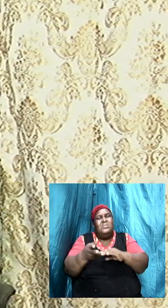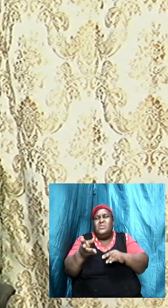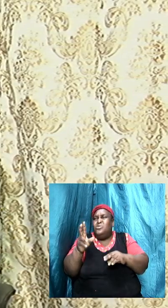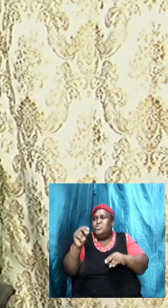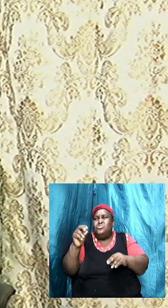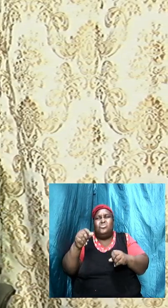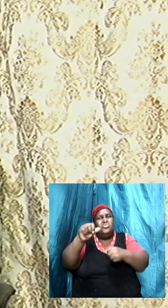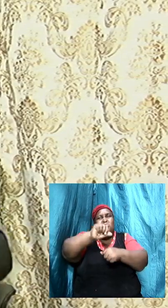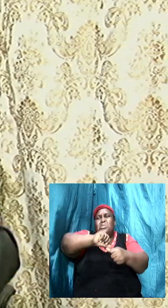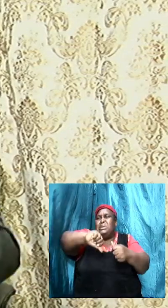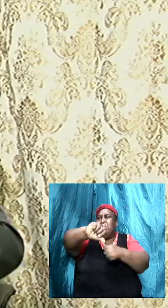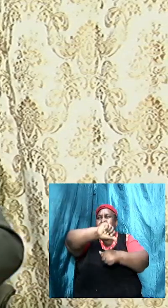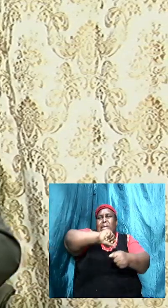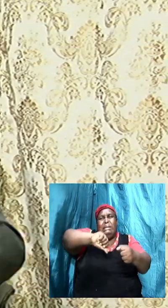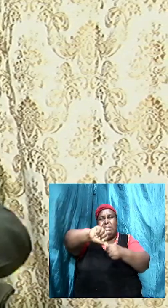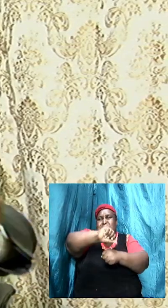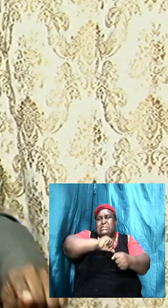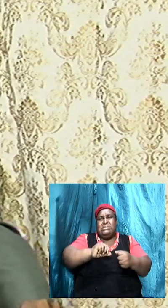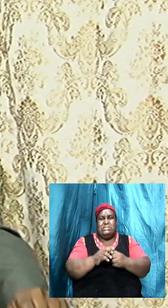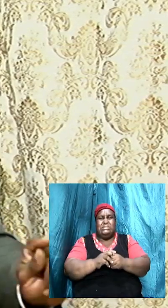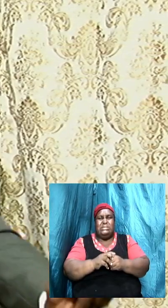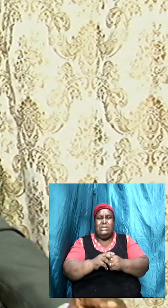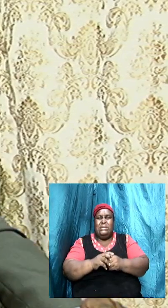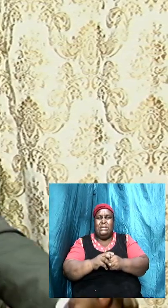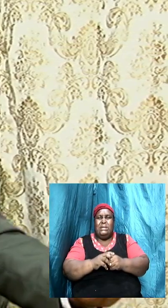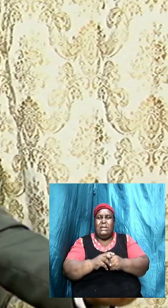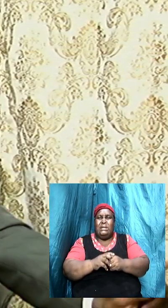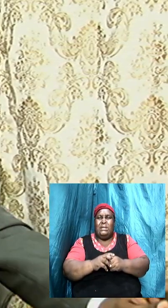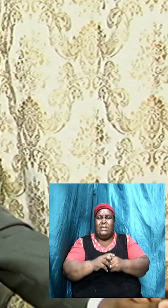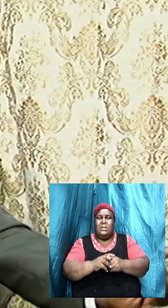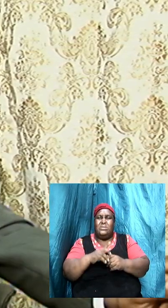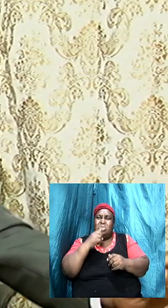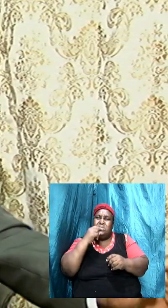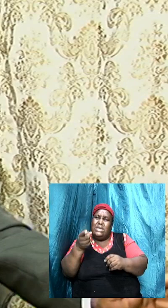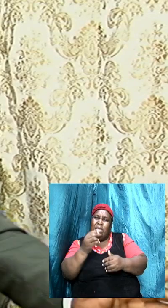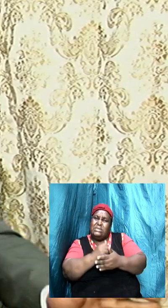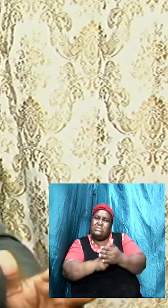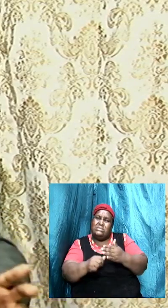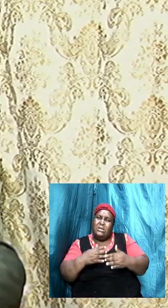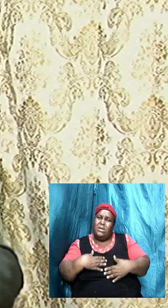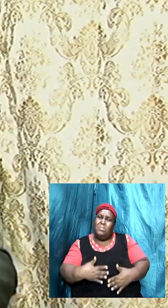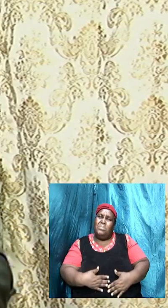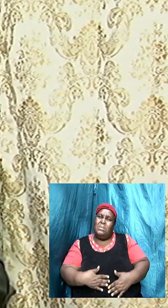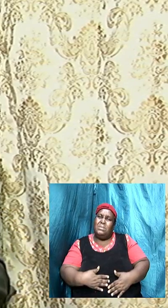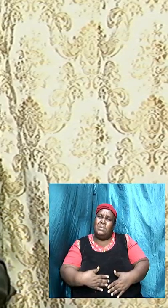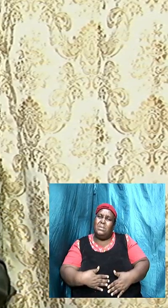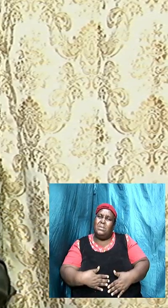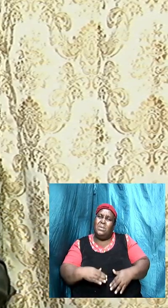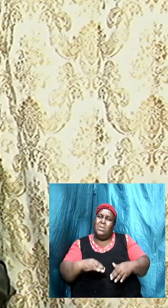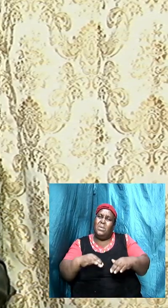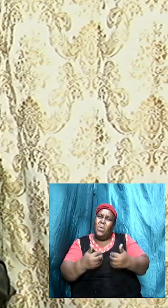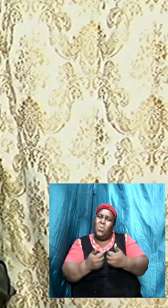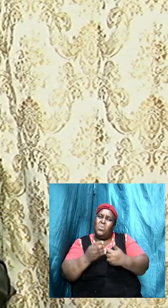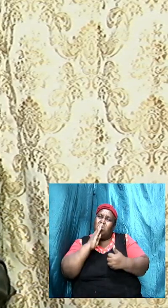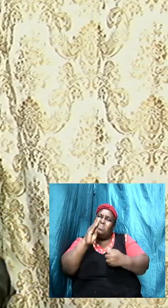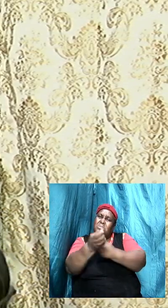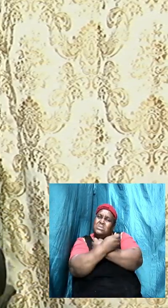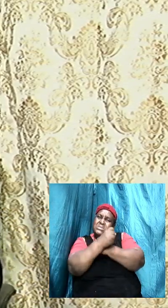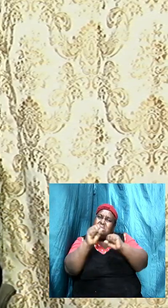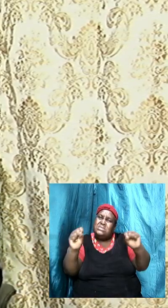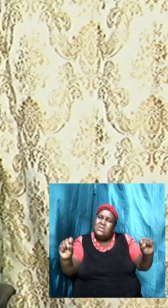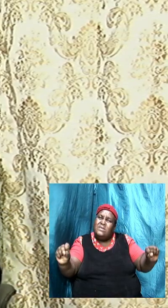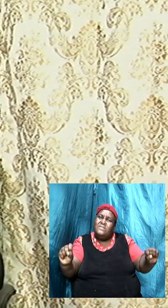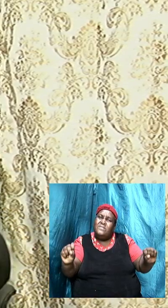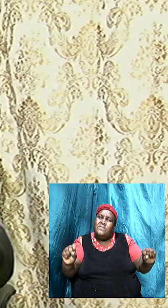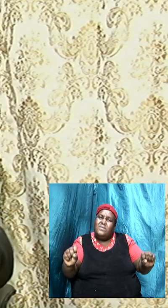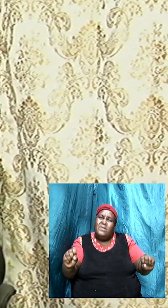no directive to tell somebody, say, look here, this is how you, this is the way to salvation. You listen